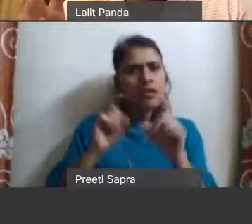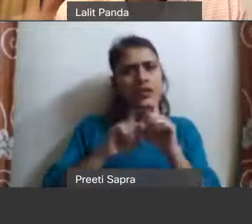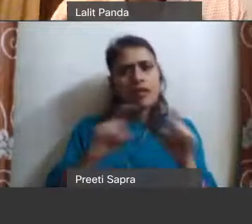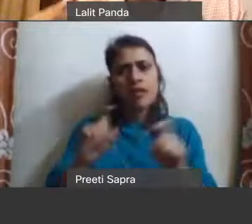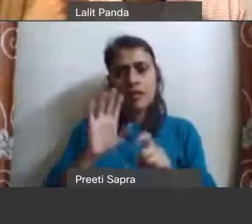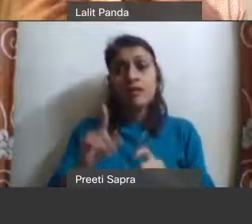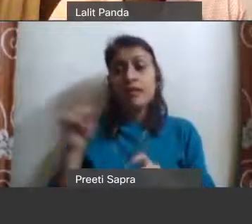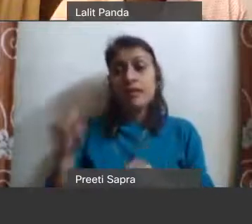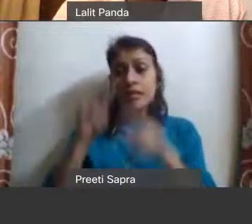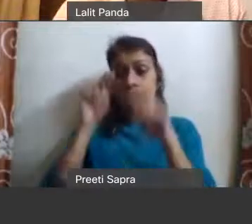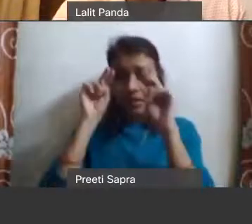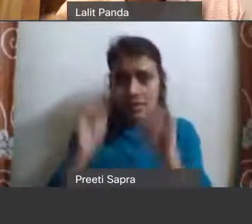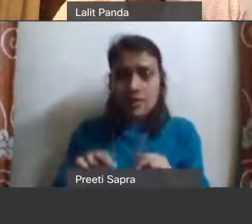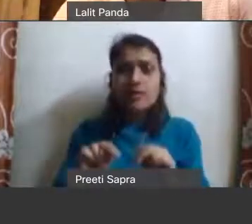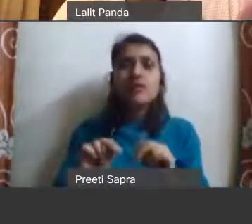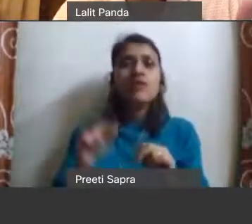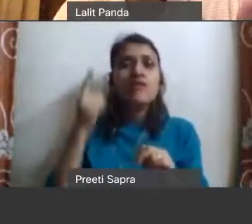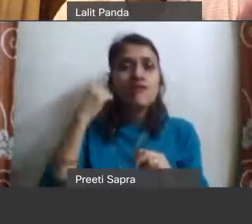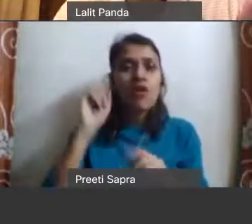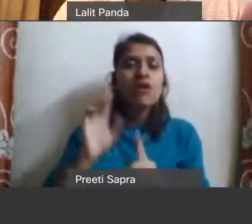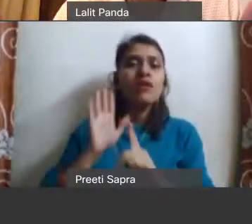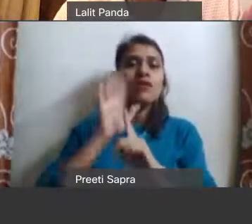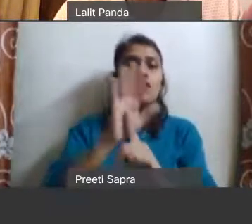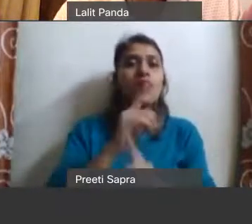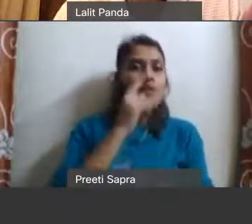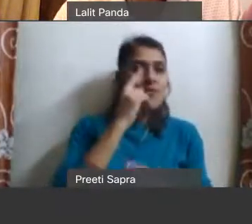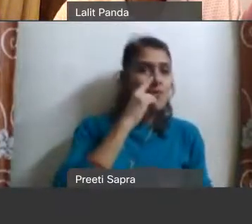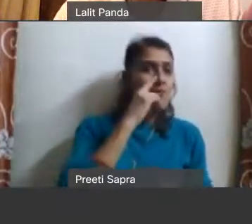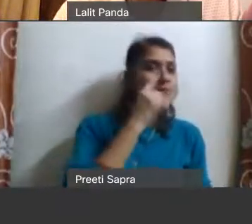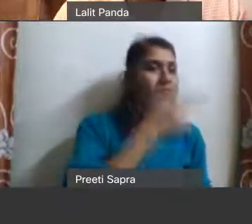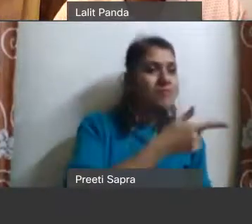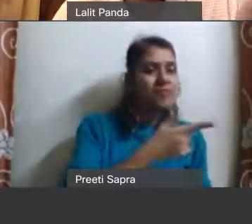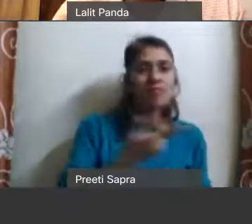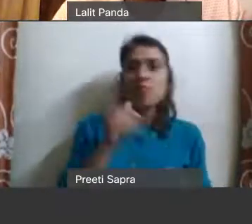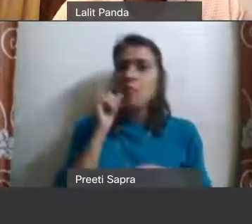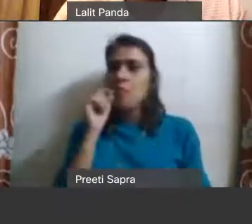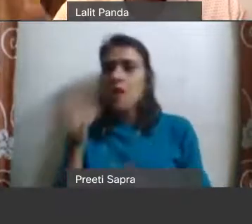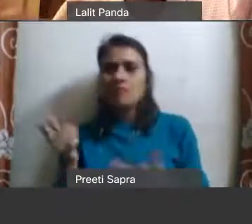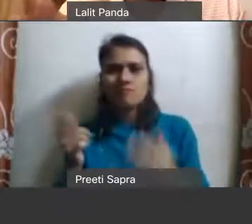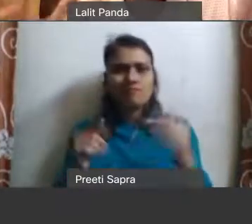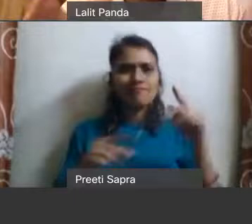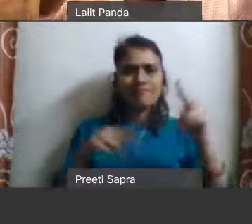objective requires them to distinguish between men and women. Would that